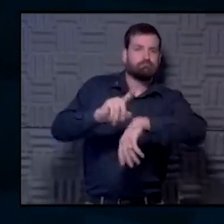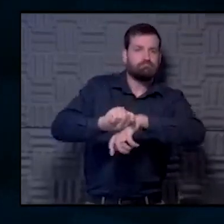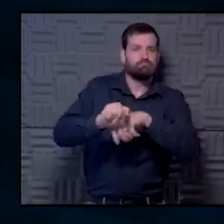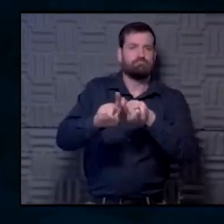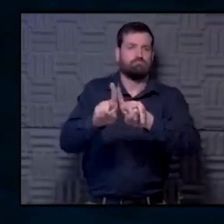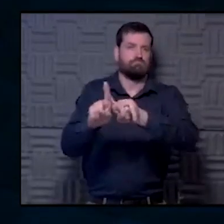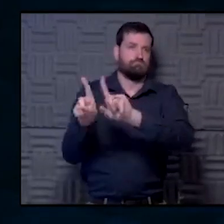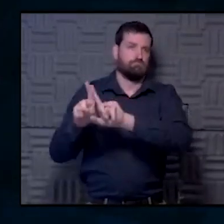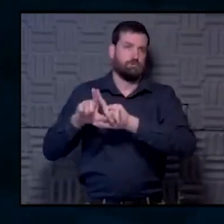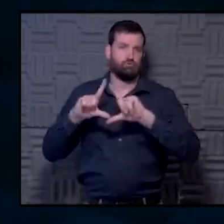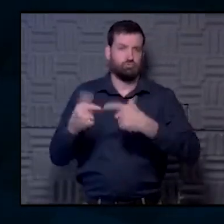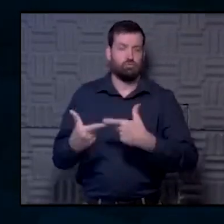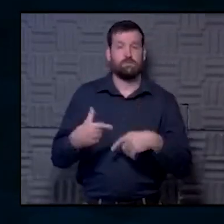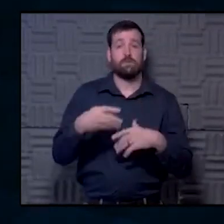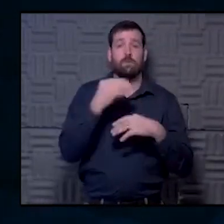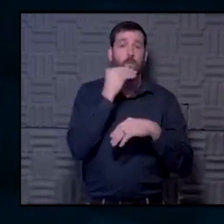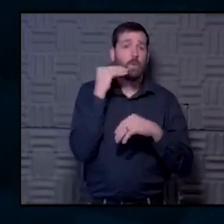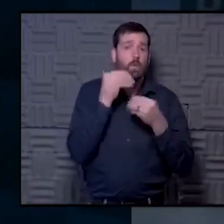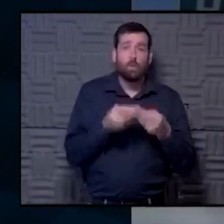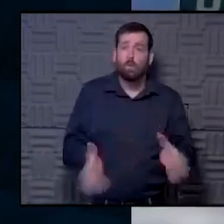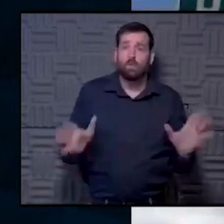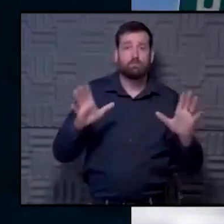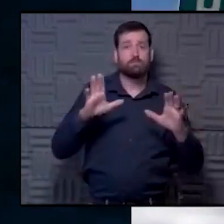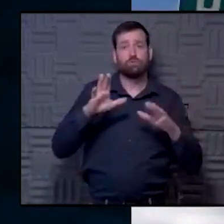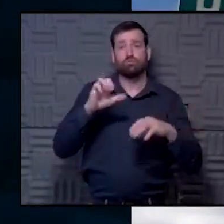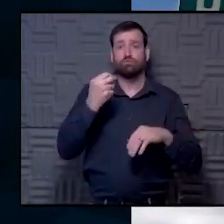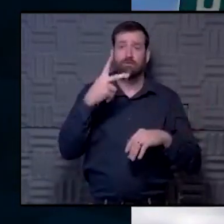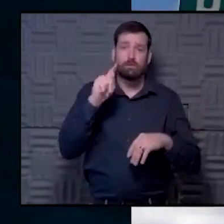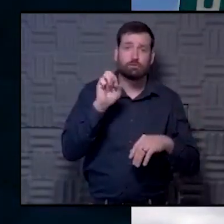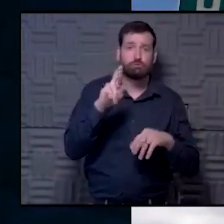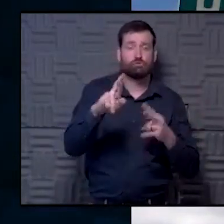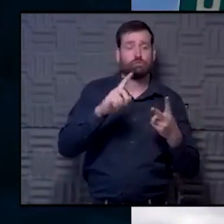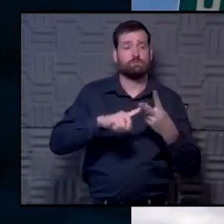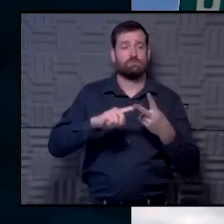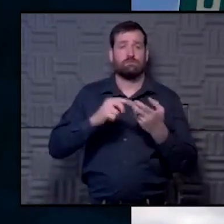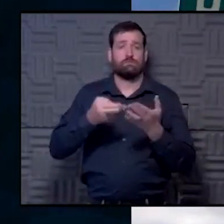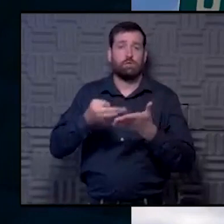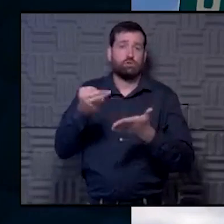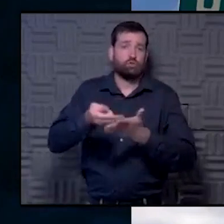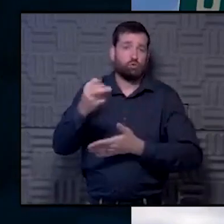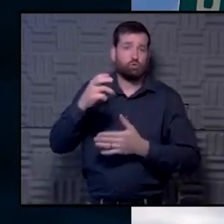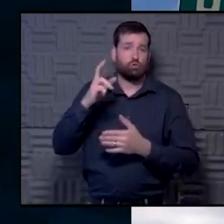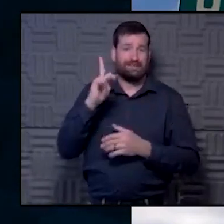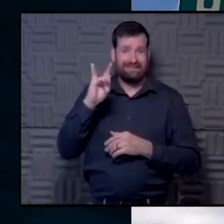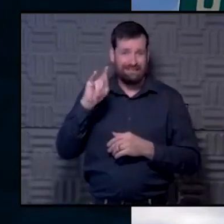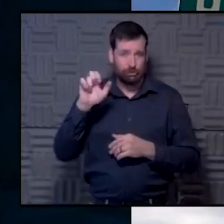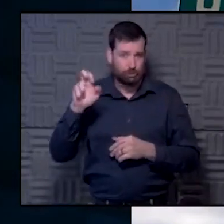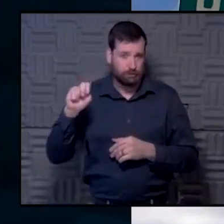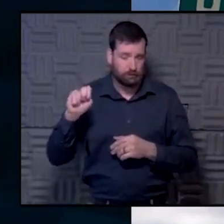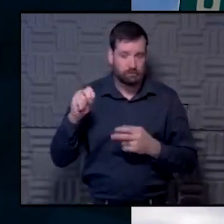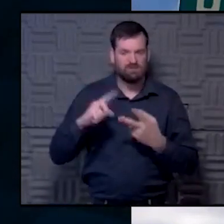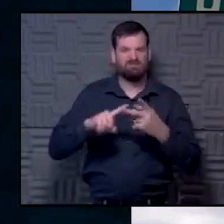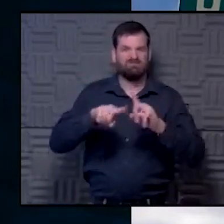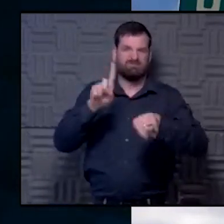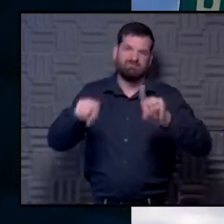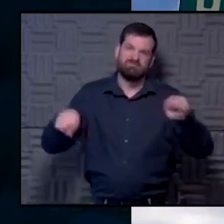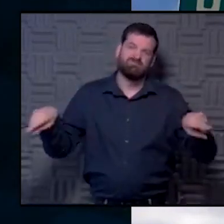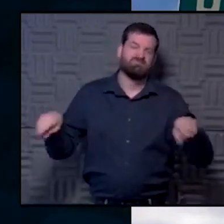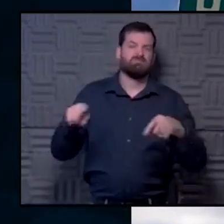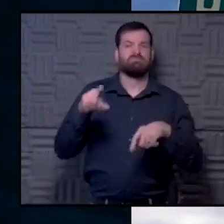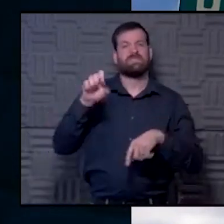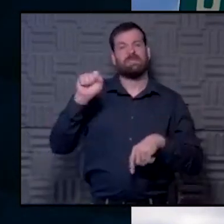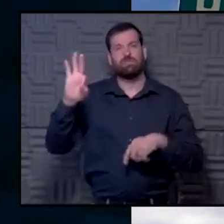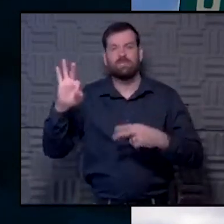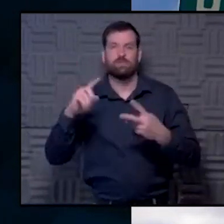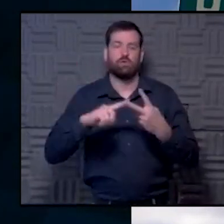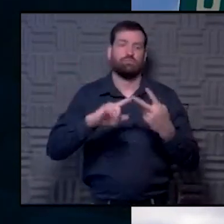groups, homeless shelters, soup kitchens, various ministries around the country, from New York City to San Francisco,